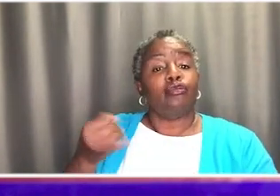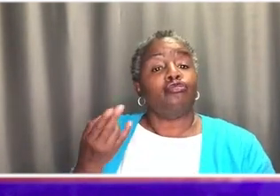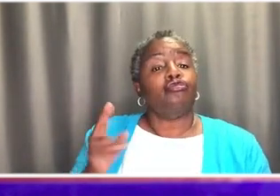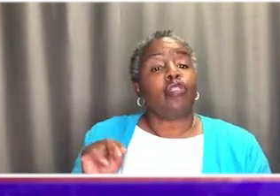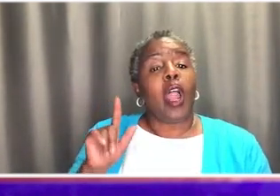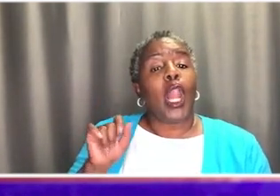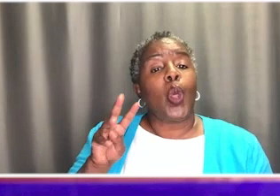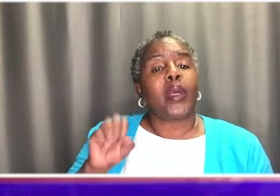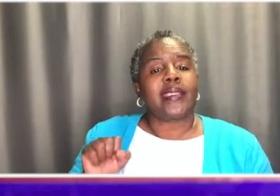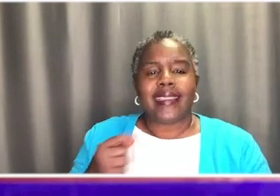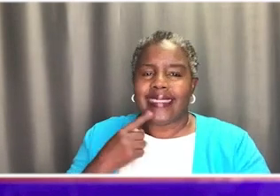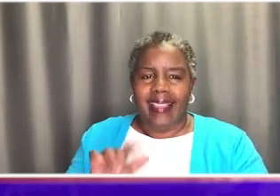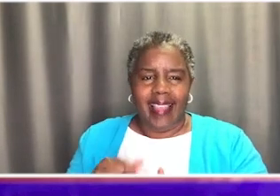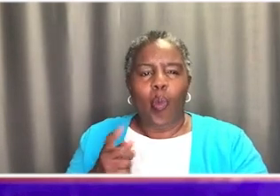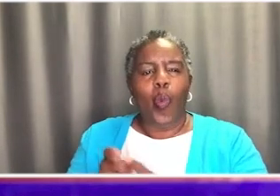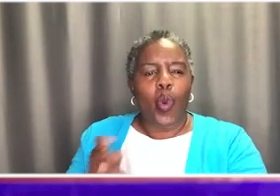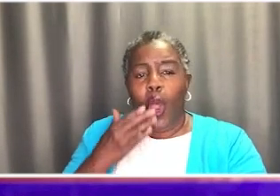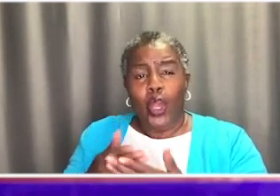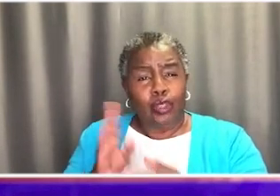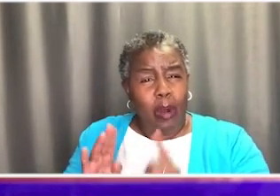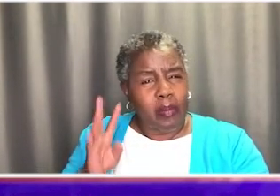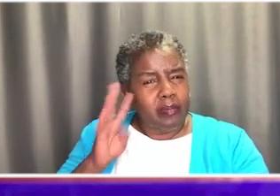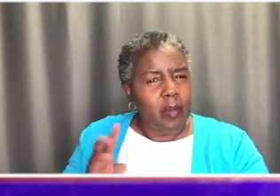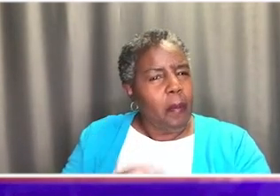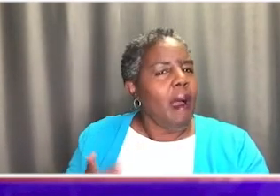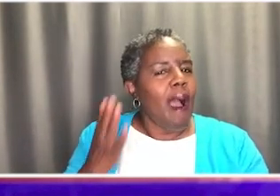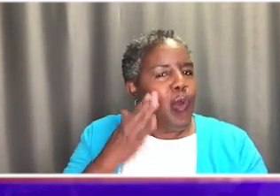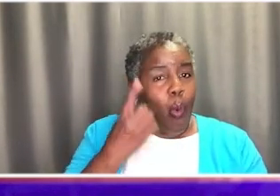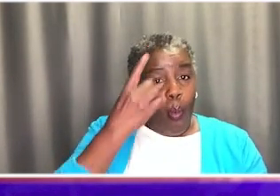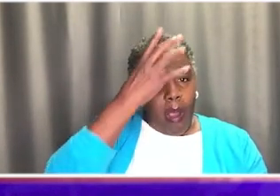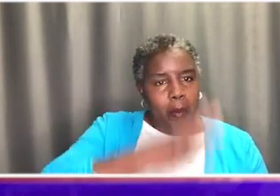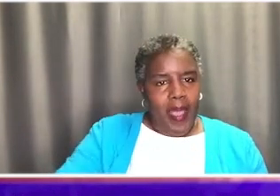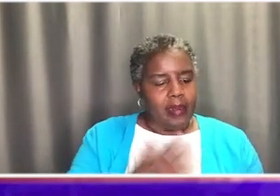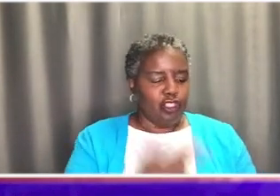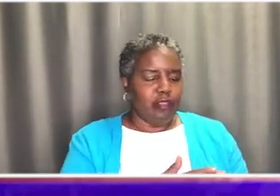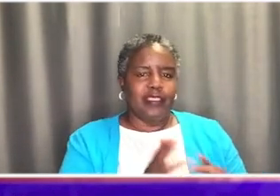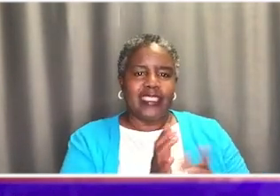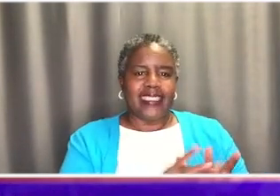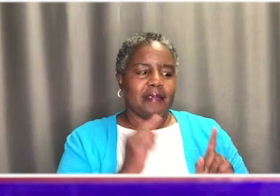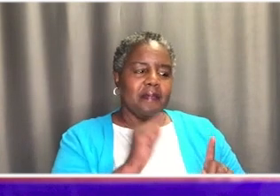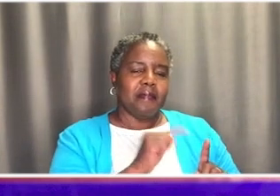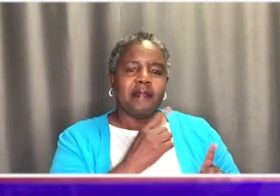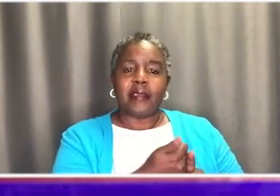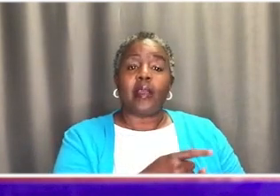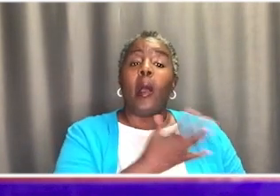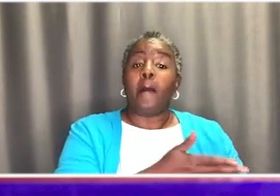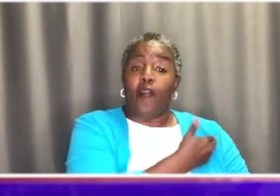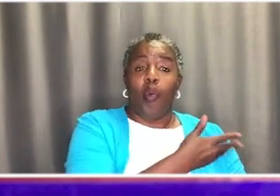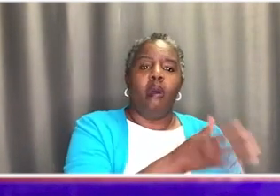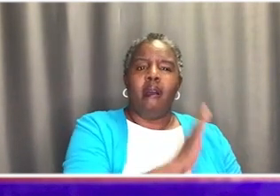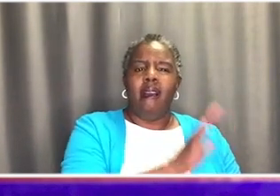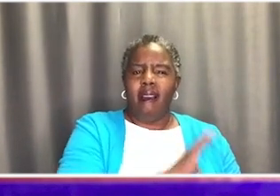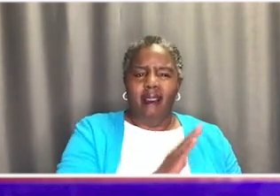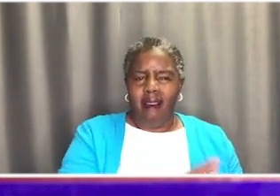said that we need to create good trouble. But I know a man by the name of Jesus who was creating good trouble